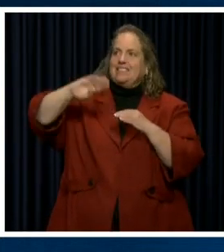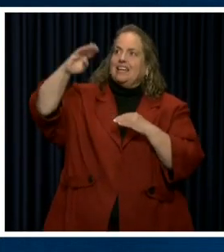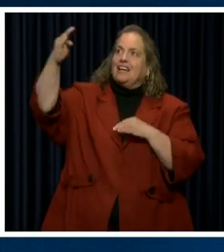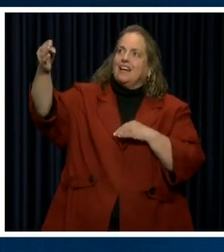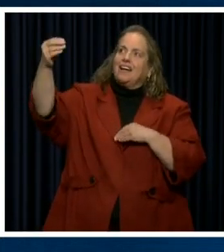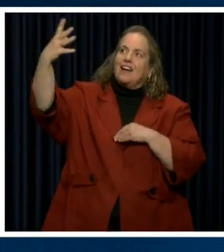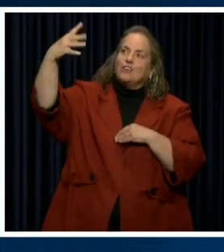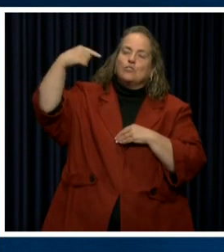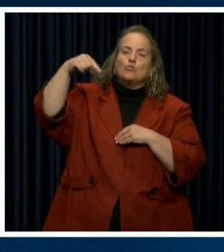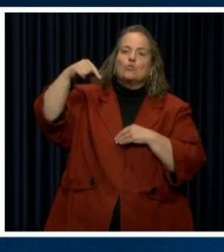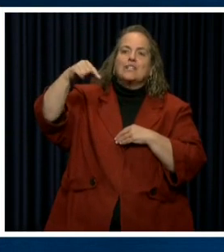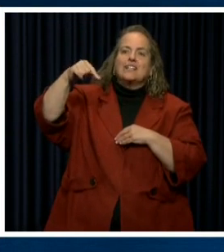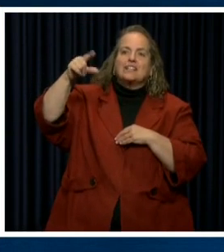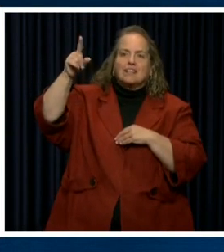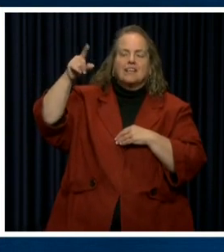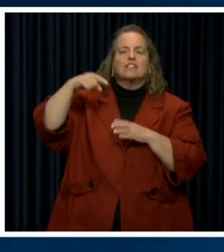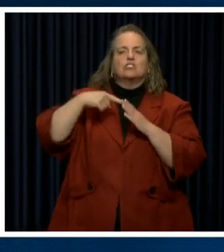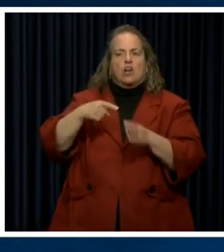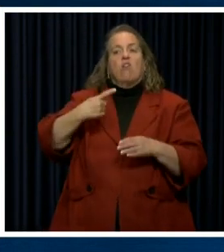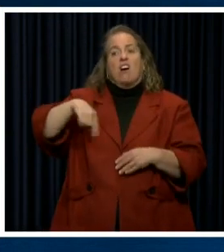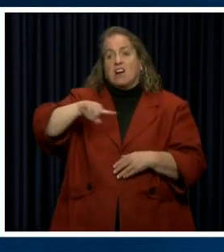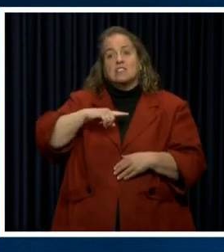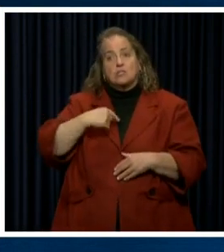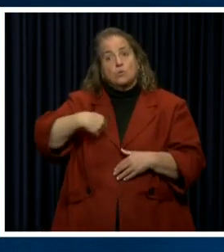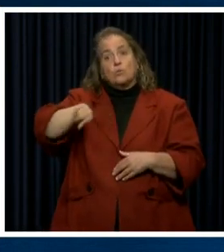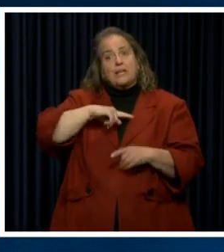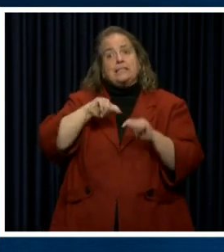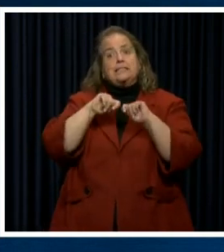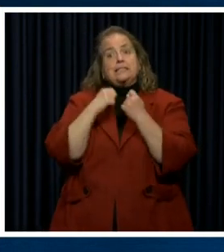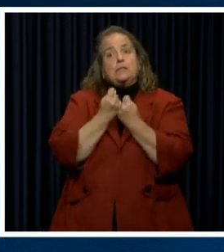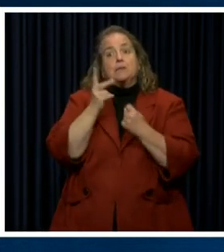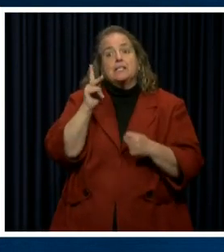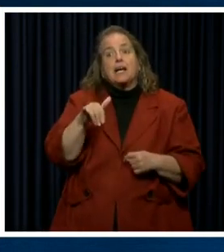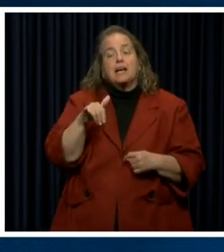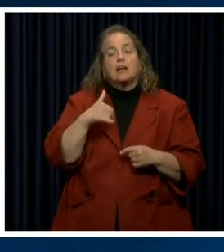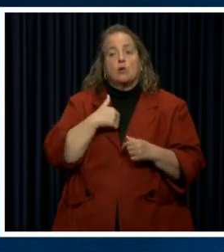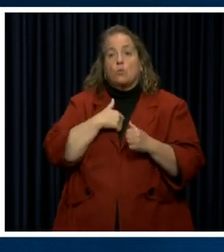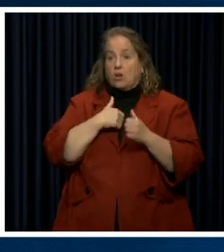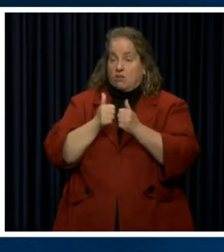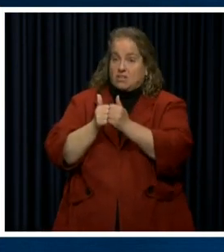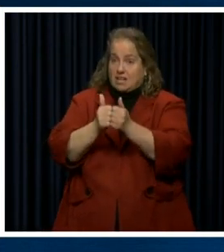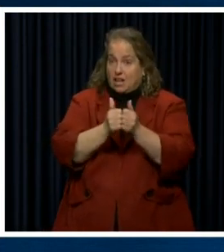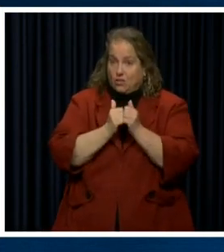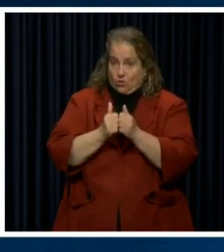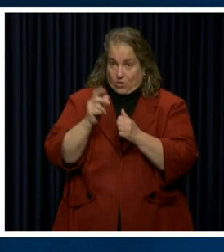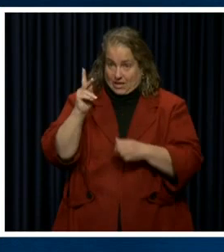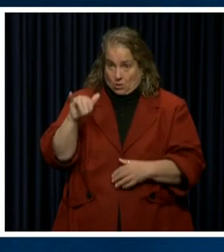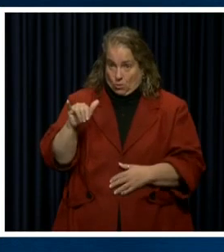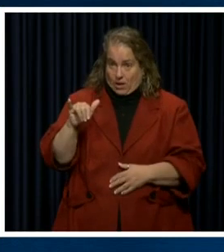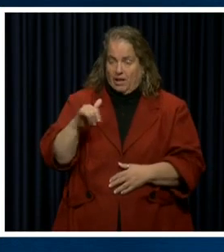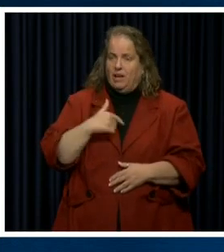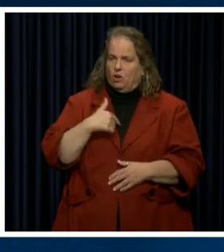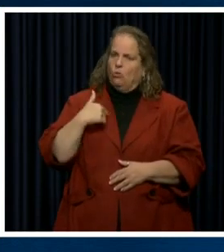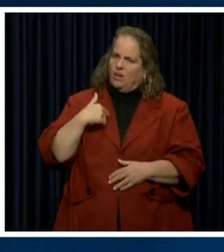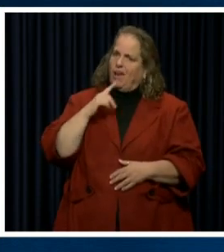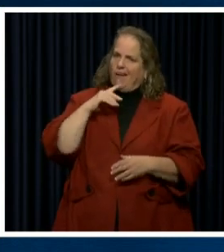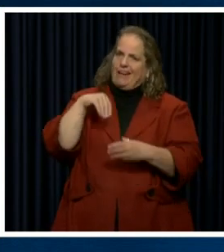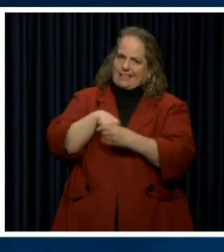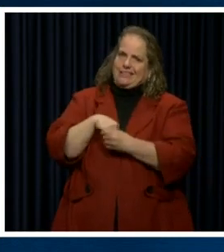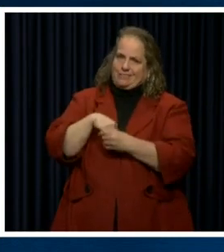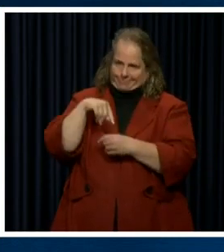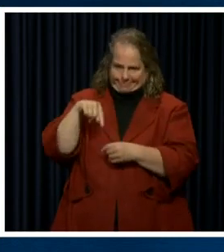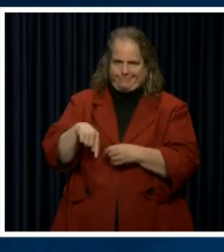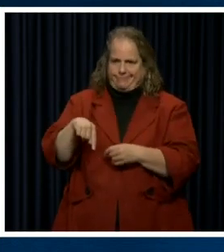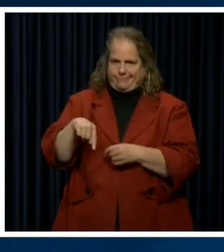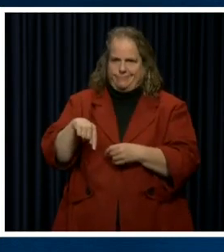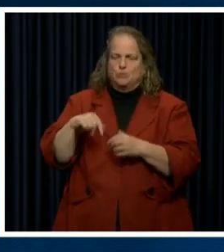it shows us that we're Team Kentucky, we're together KY, and we're in it together. And that drowns out